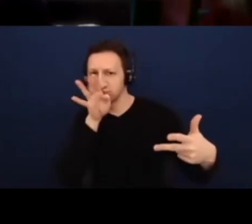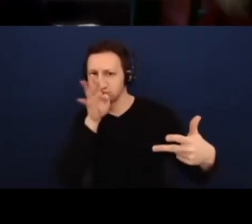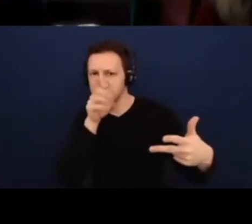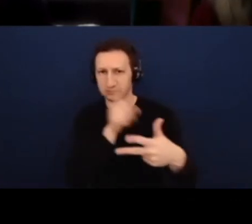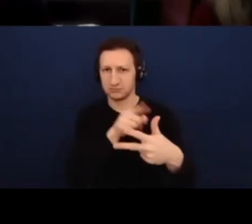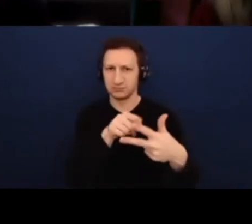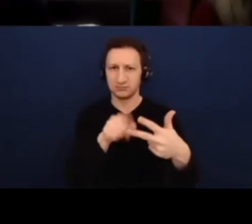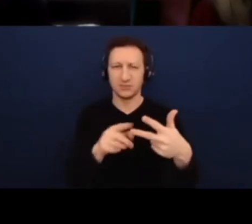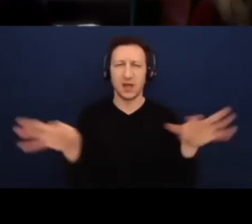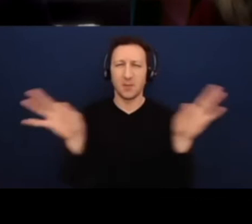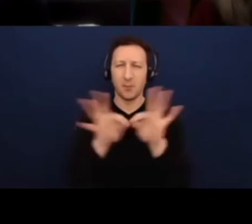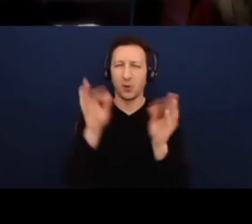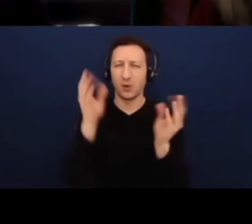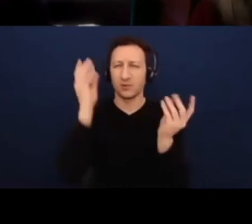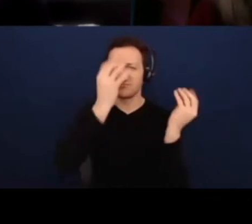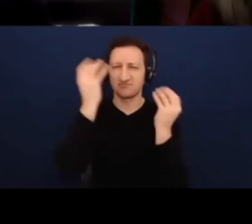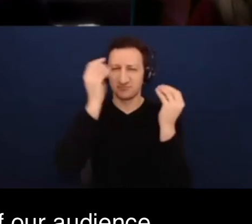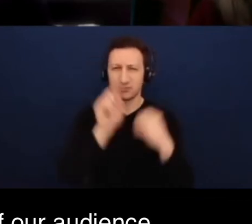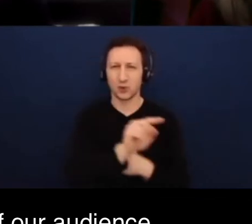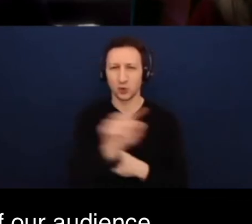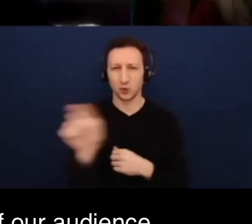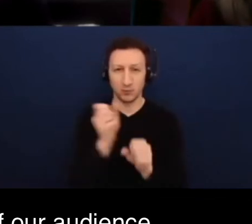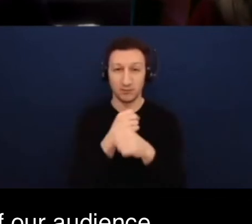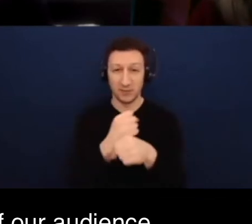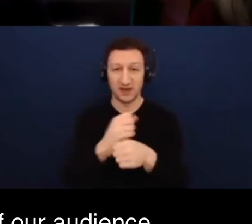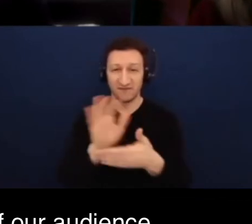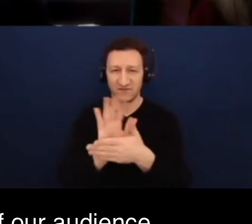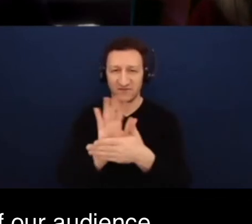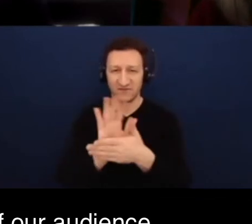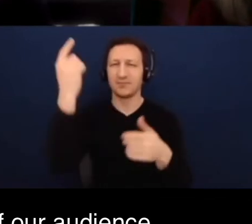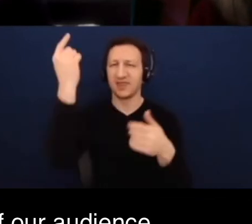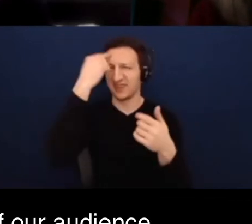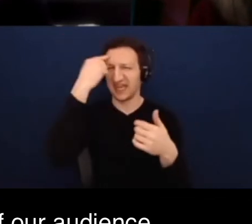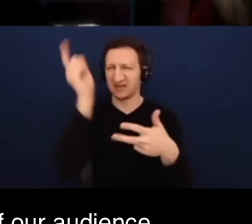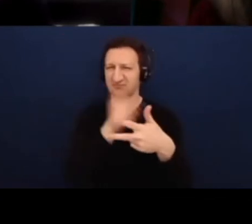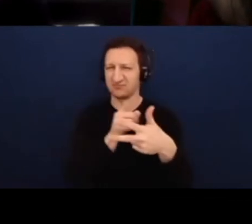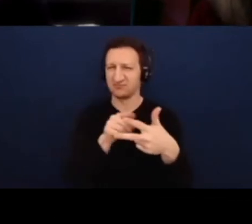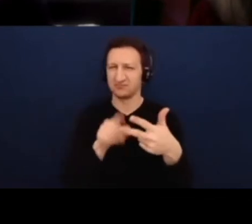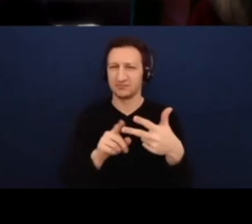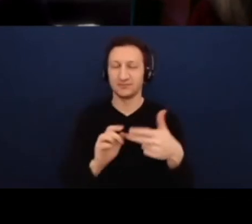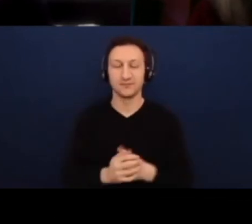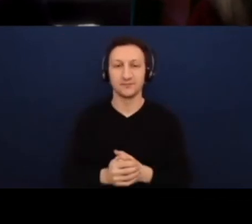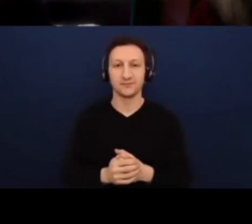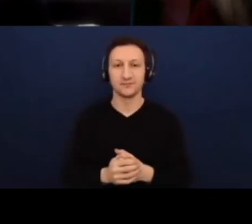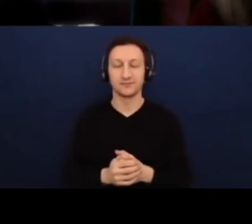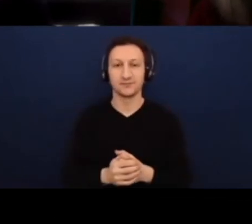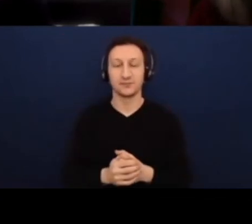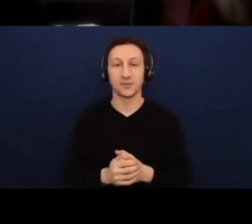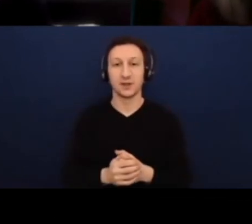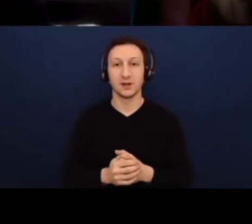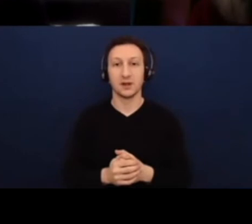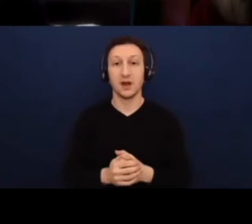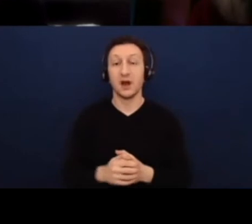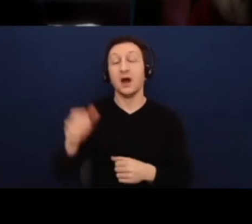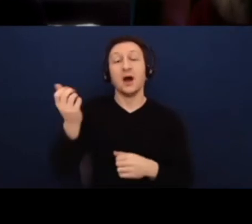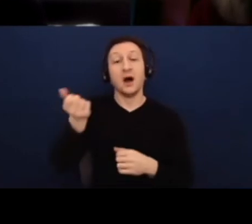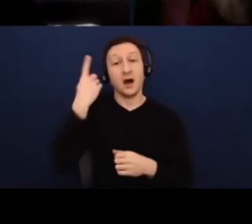And I think it's important to note, because some of our audience may not be aware of this, that unlike an audio